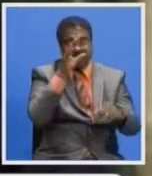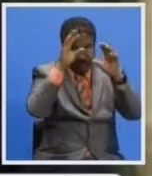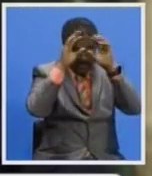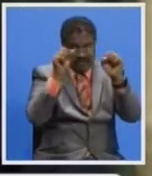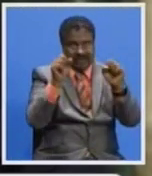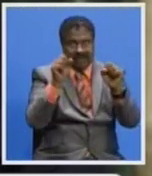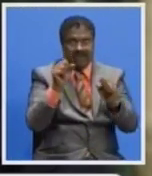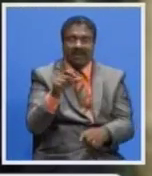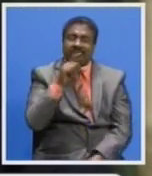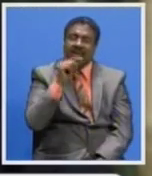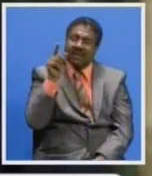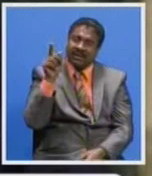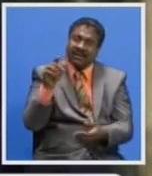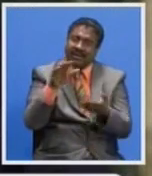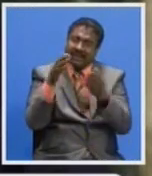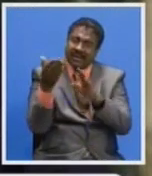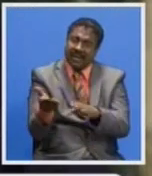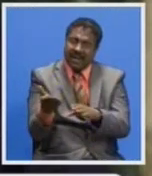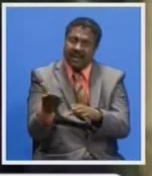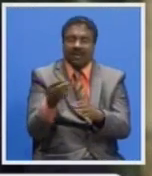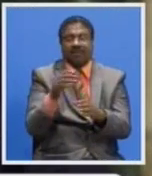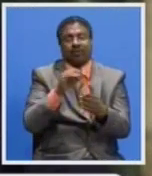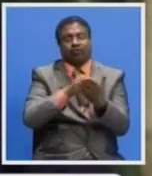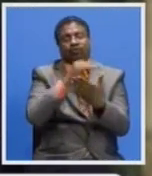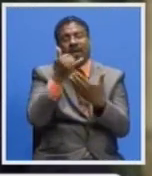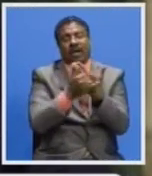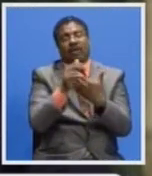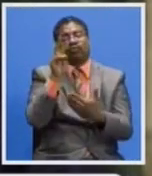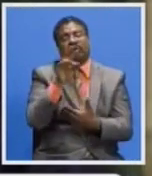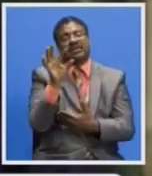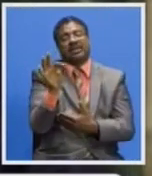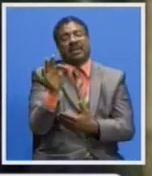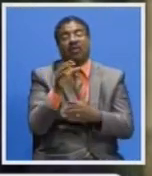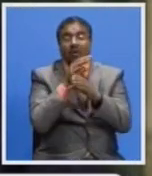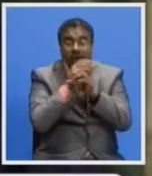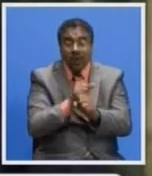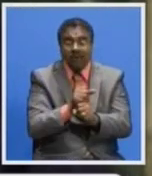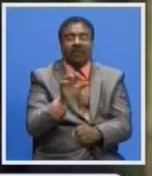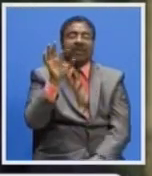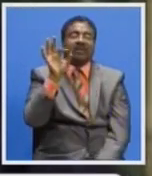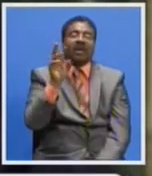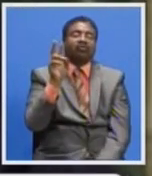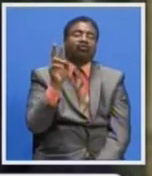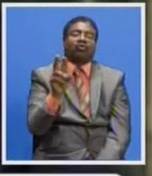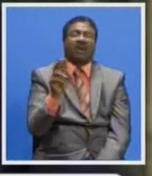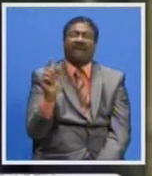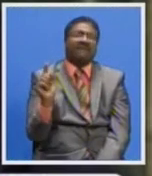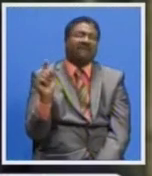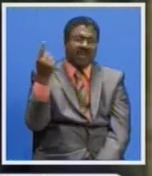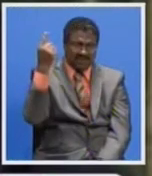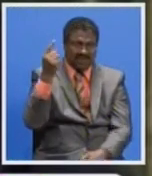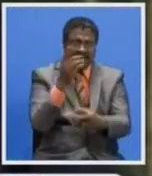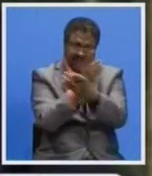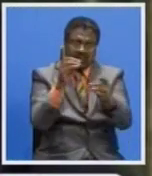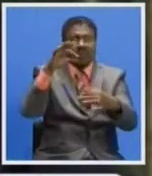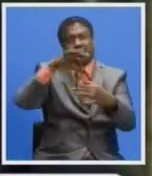passed away on July 25, 2019 at the age of 92, was Tunisia's first democratically elected leader and was one of the